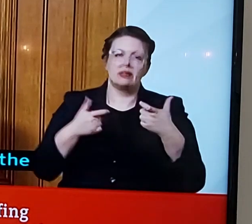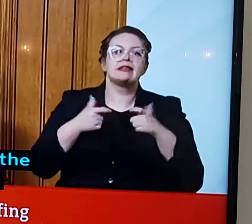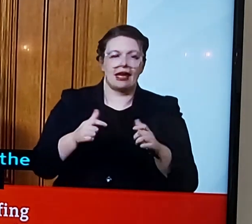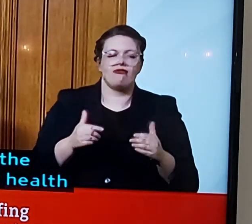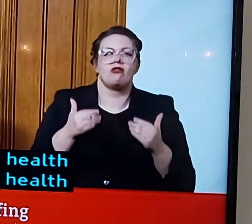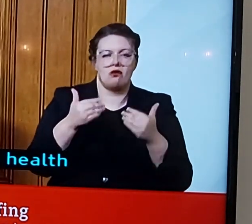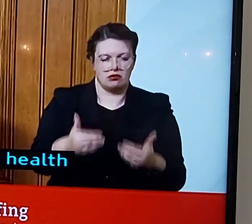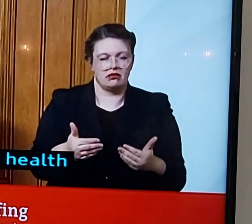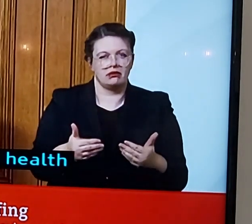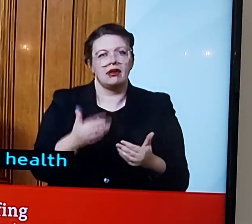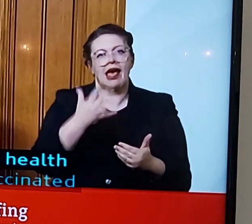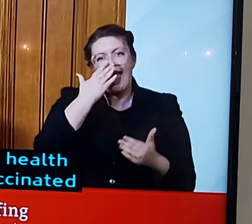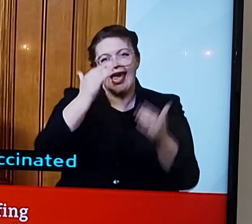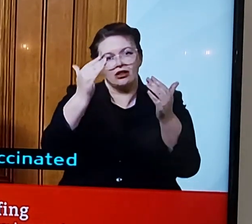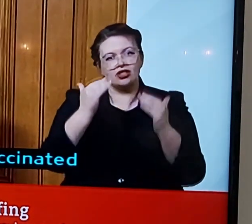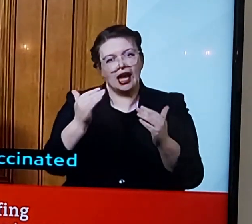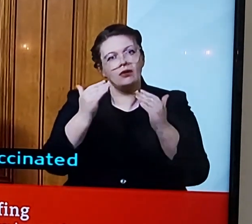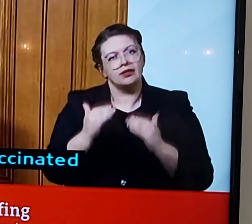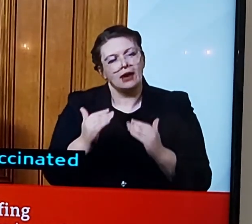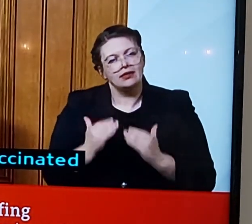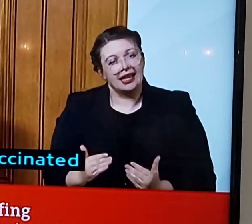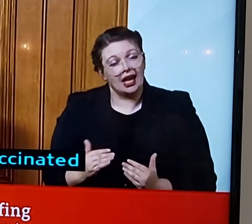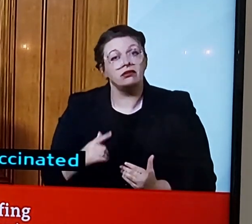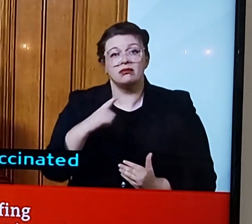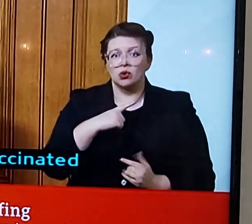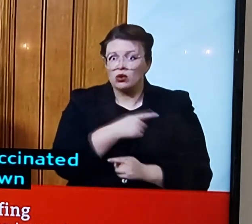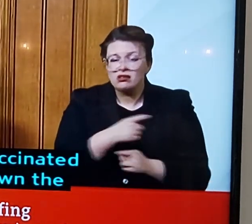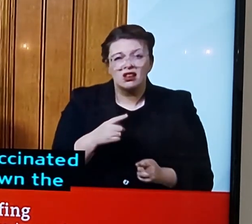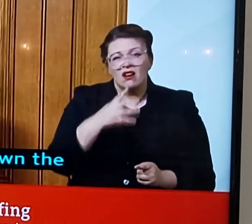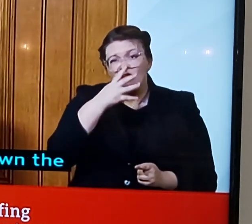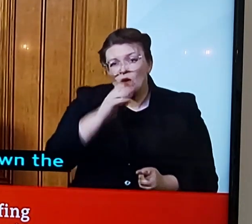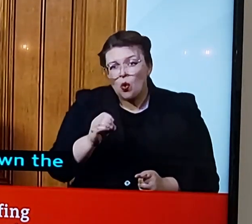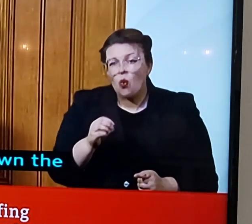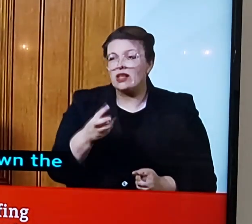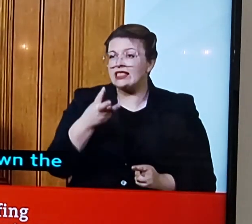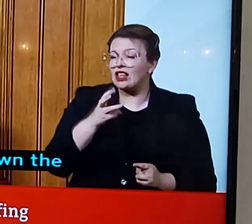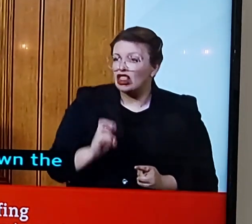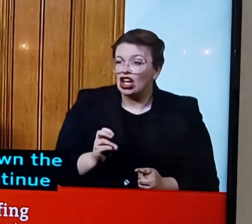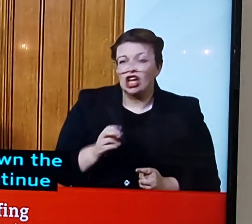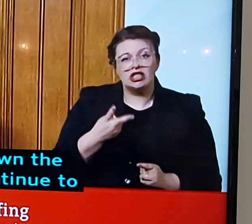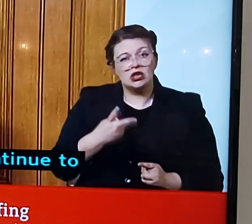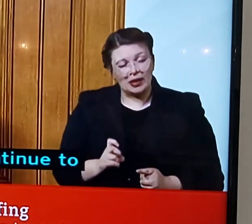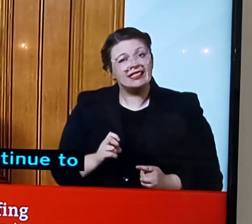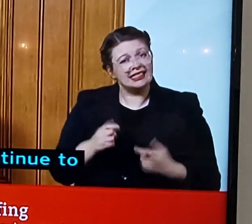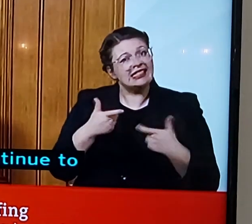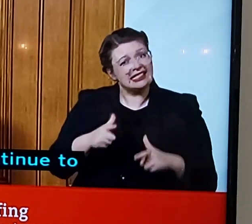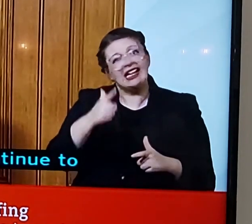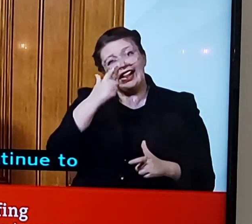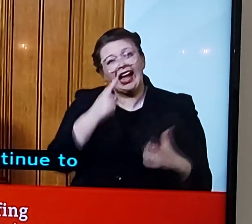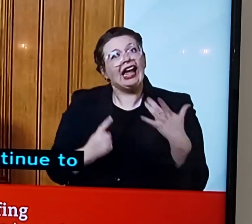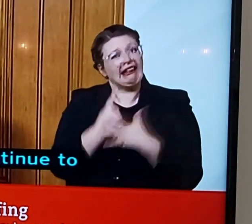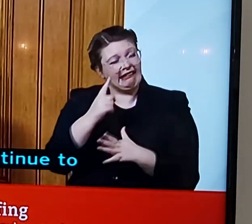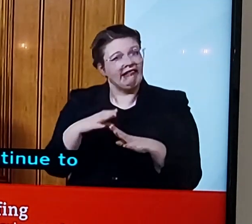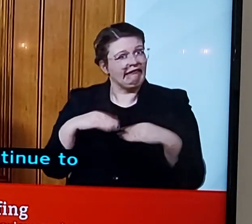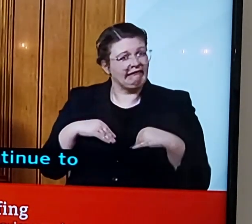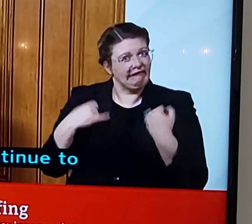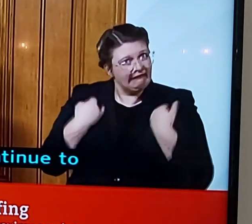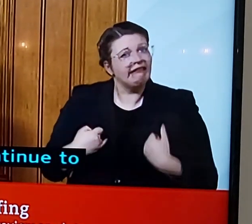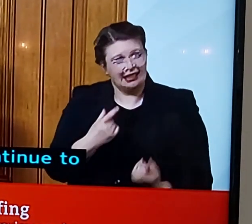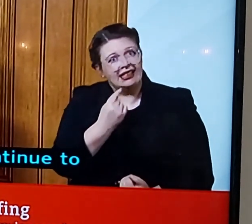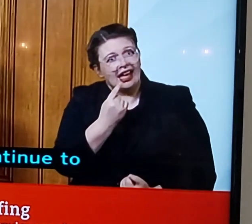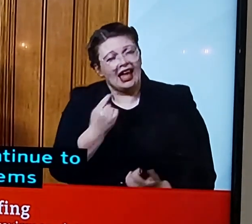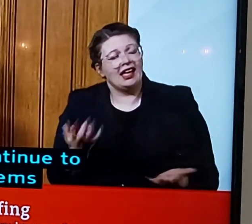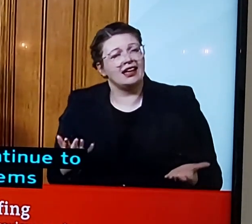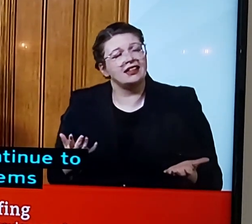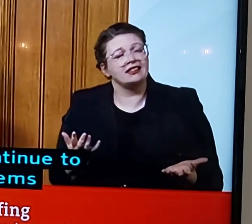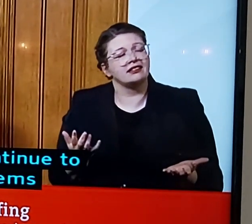have significant health problems in their 40s, 30s, 20s, and occasionally even younger than that. But